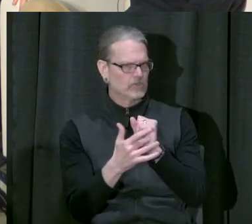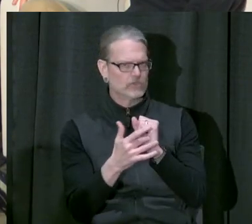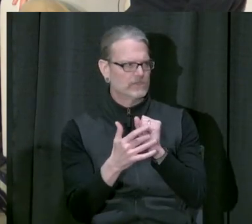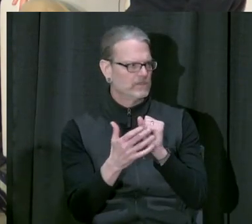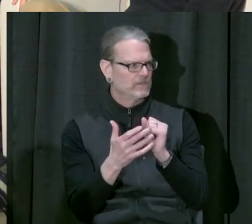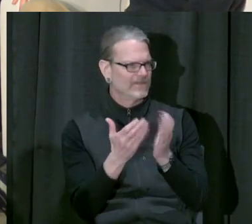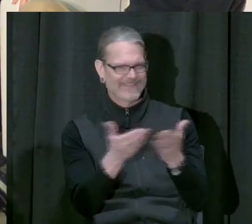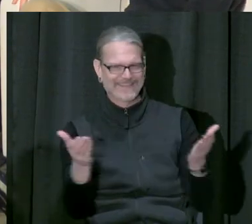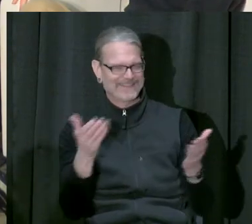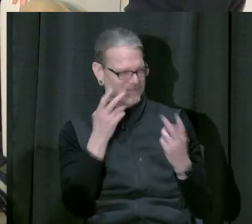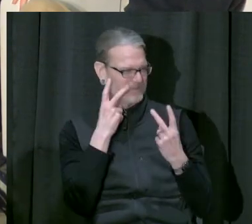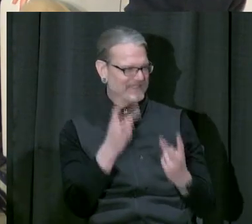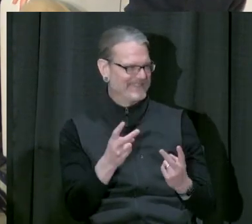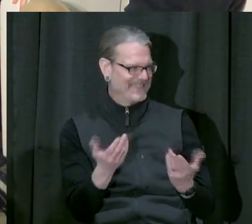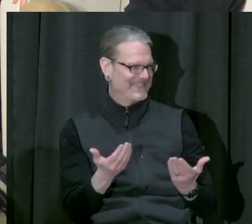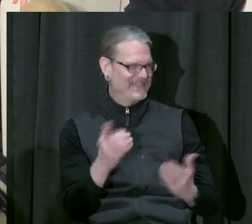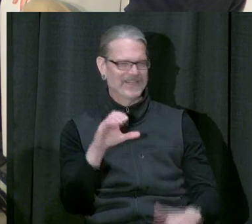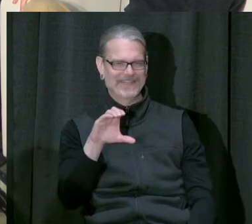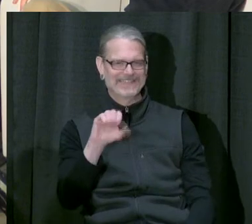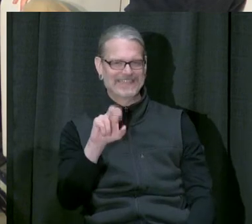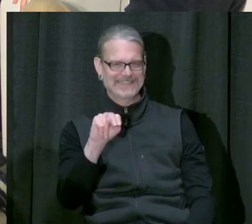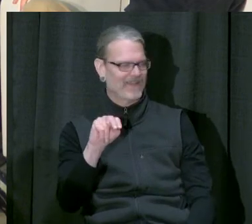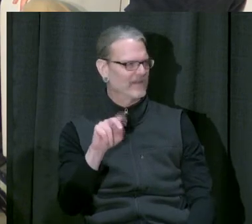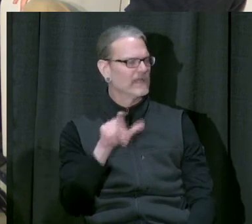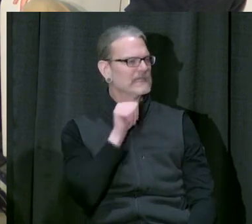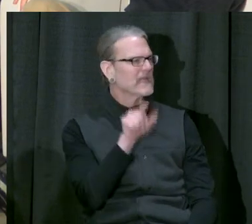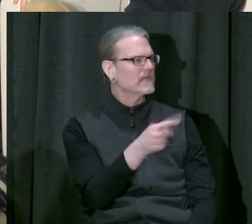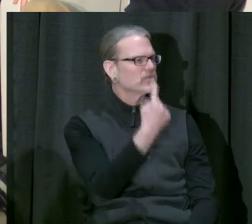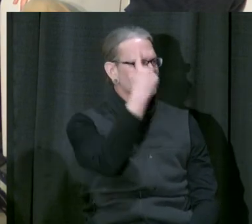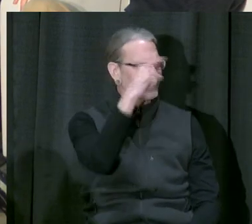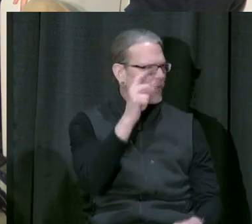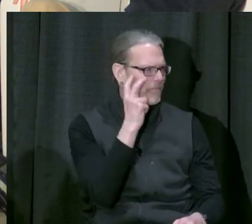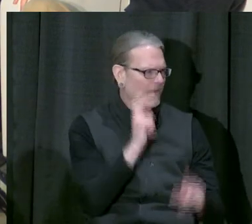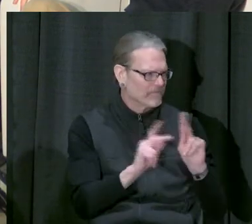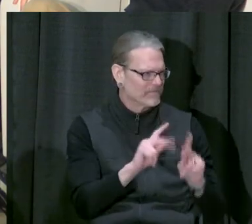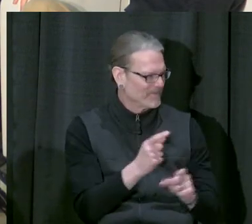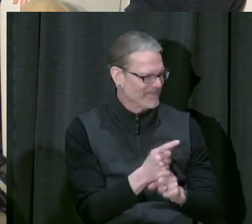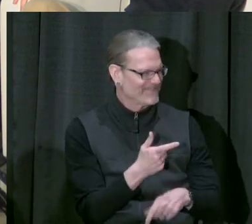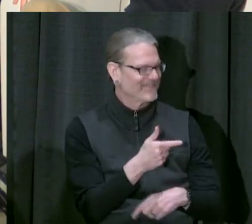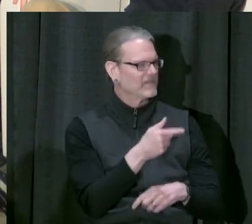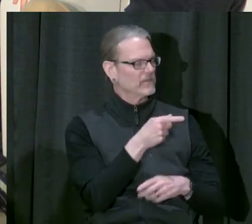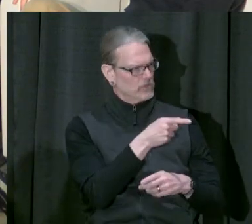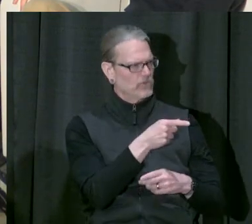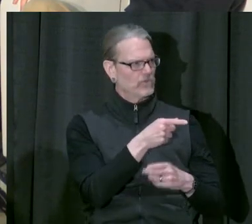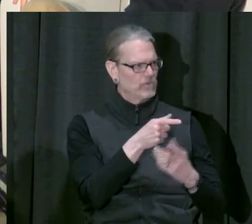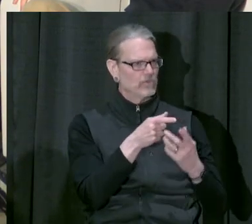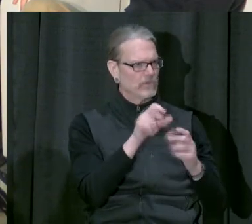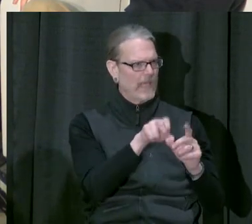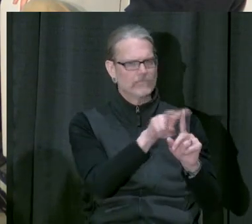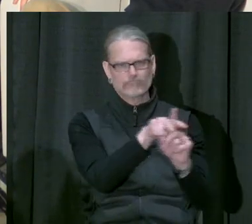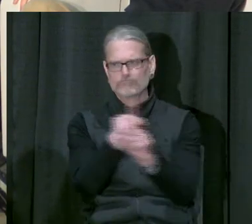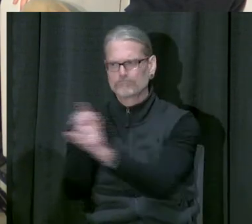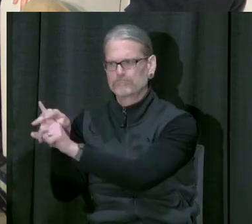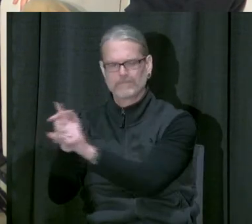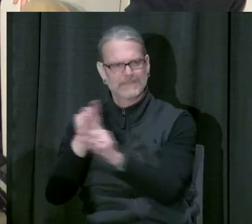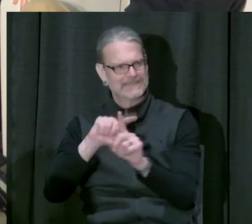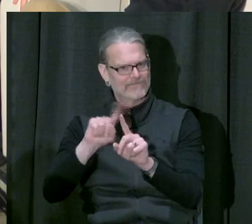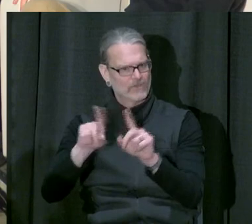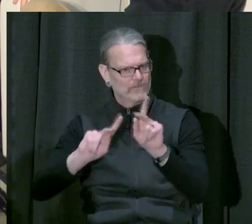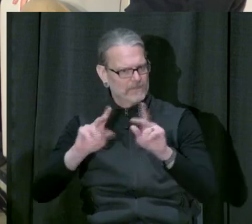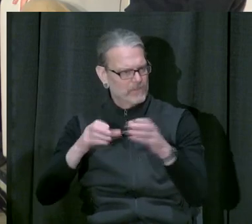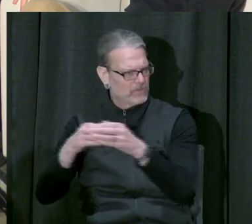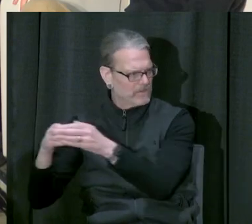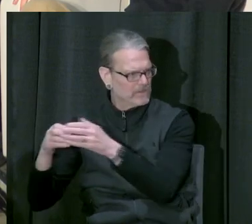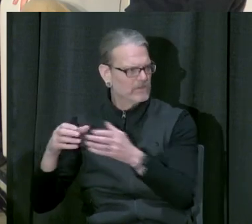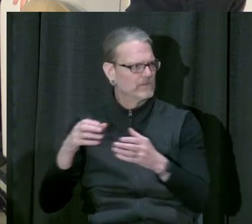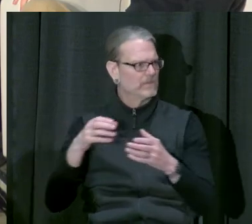CSUN, like you mentioned, it isn't just a blindness product. You found ways to get into other industries which also have a need for